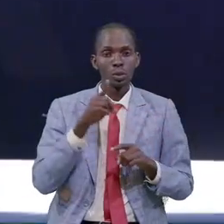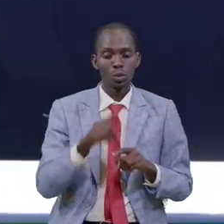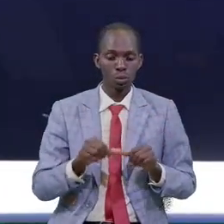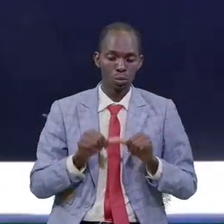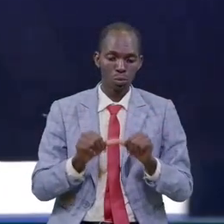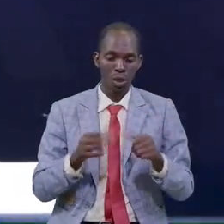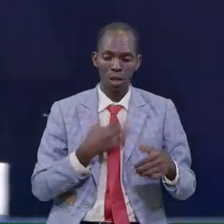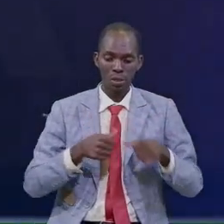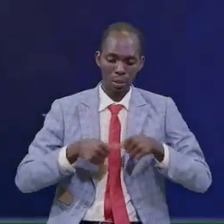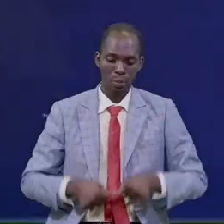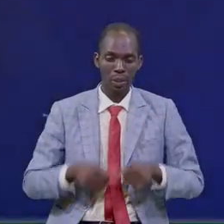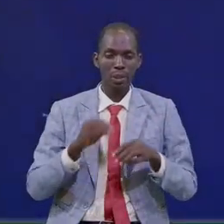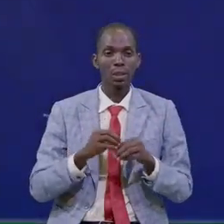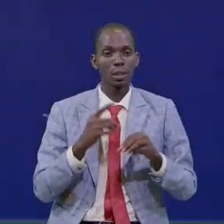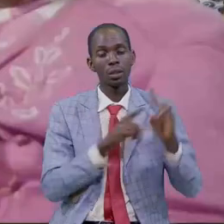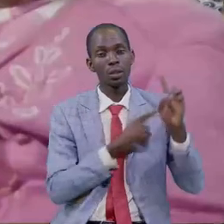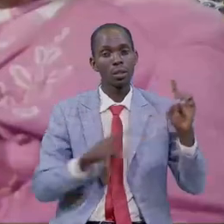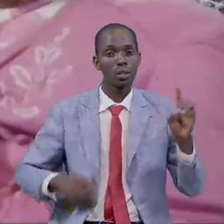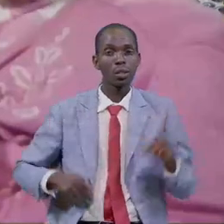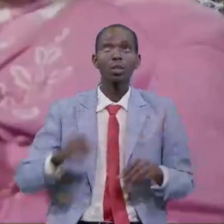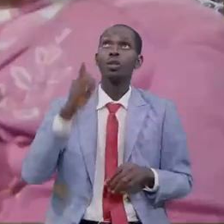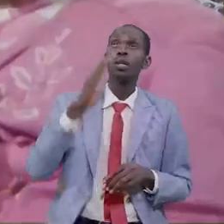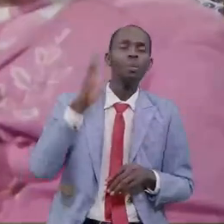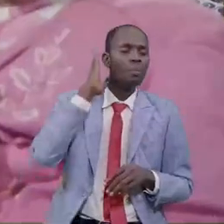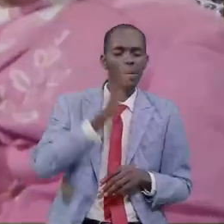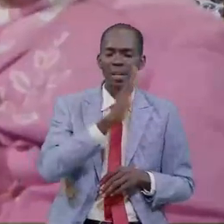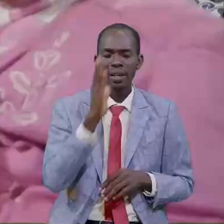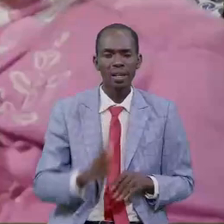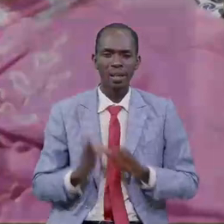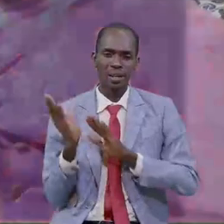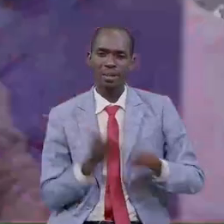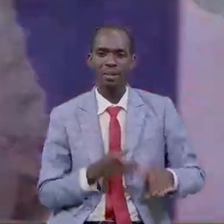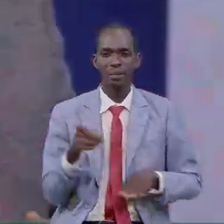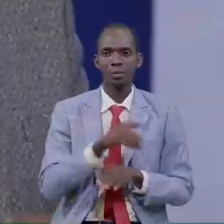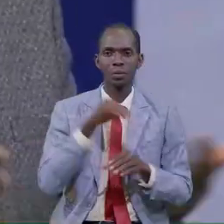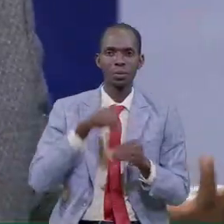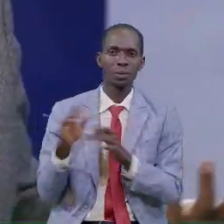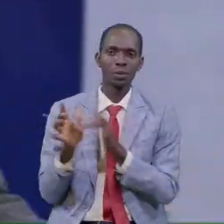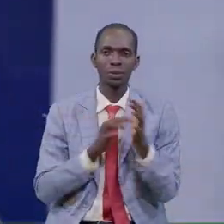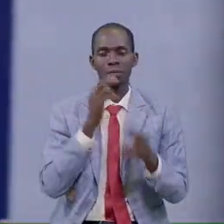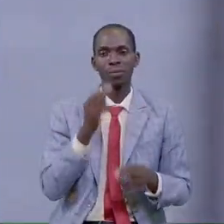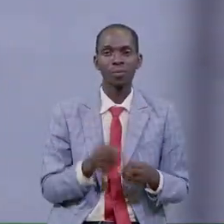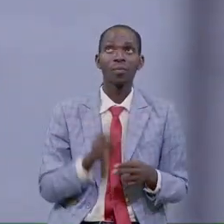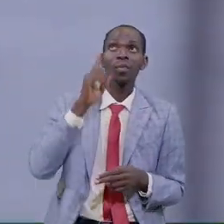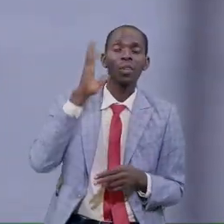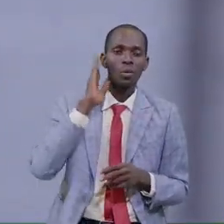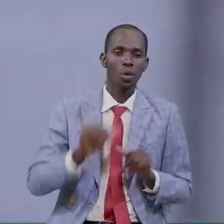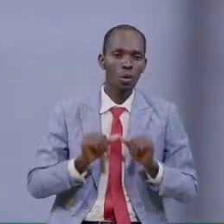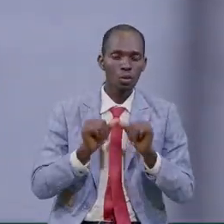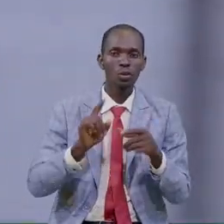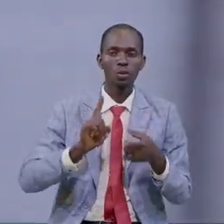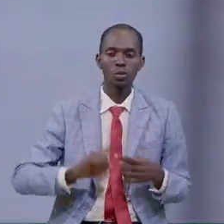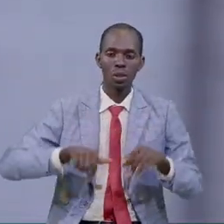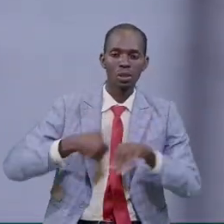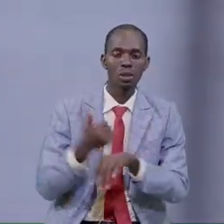Lord. God dans le Seigneur, will never leave you. Le Seigneur ne vous abandonnera you keep pas. On confirming the word in your